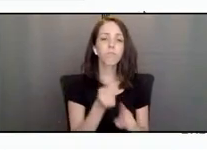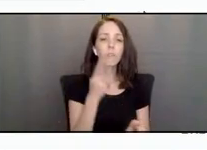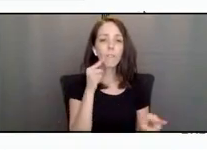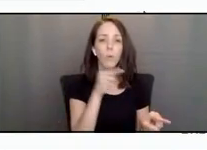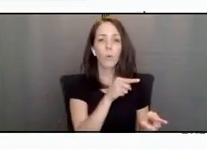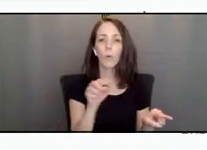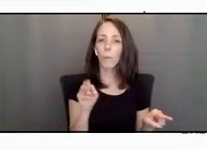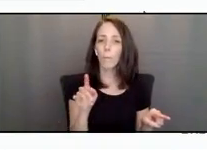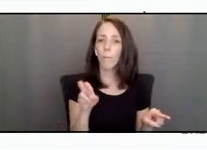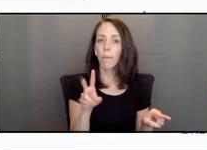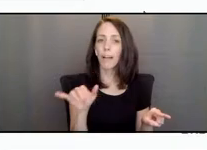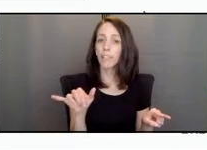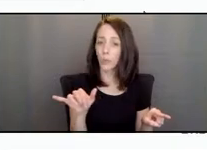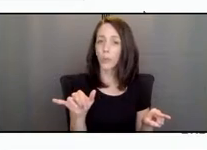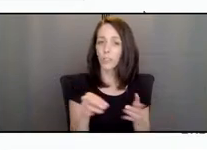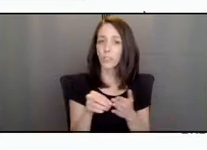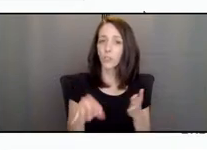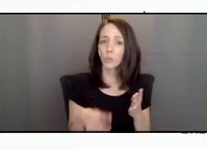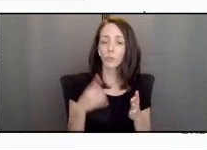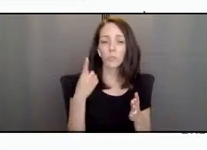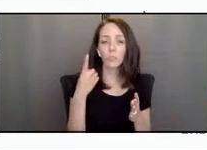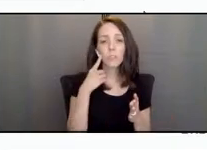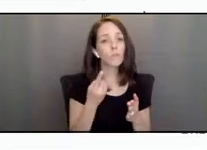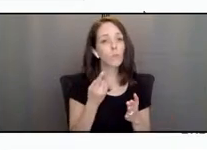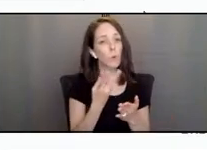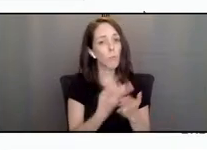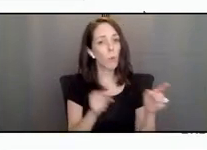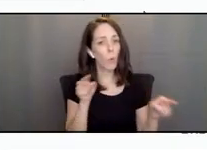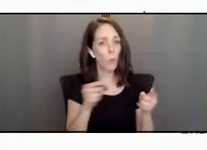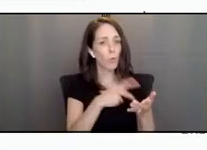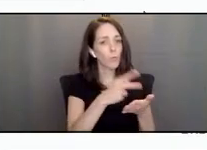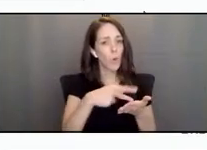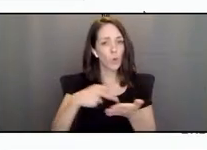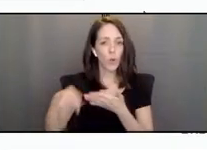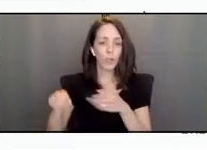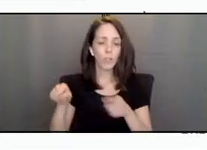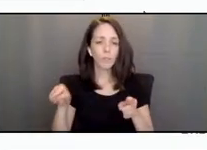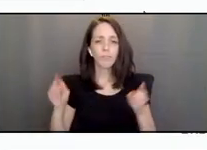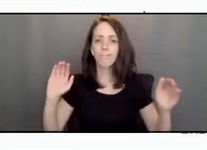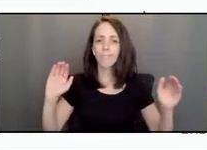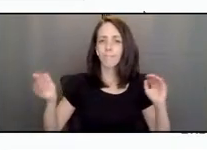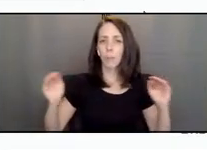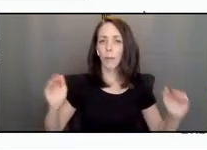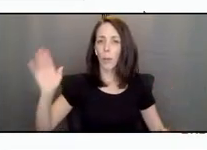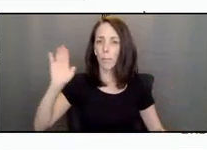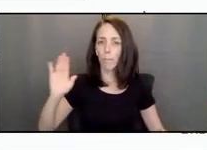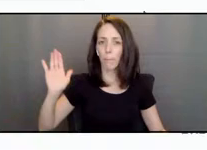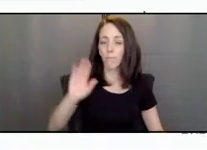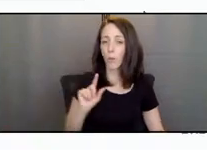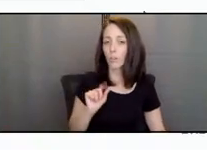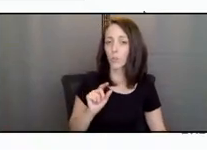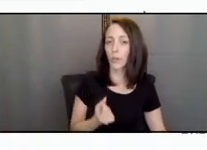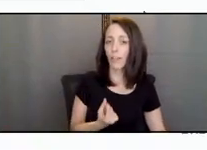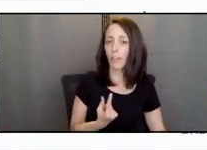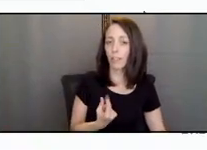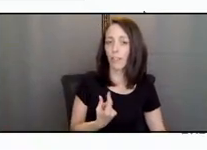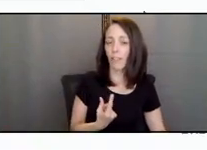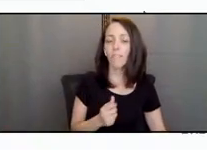enrollments for both undergraduate and graduate students, comparing where we were in 2011 with where